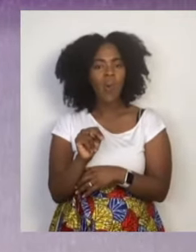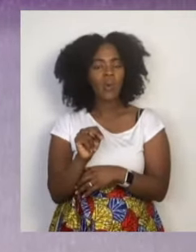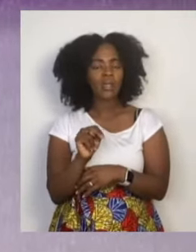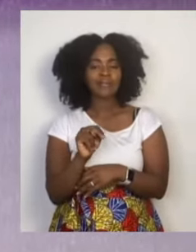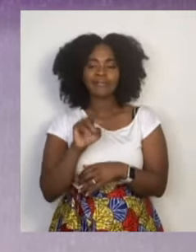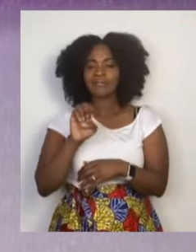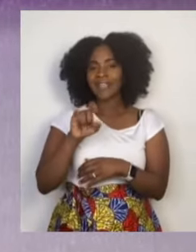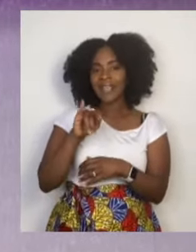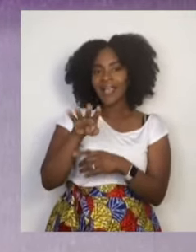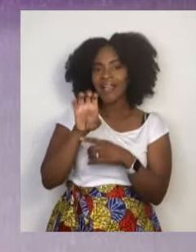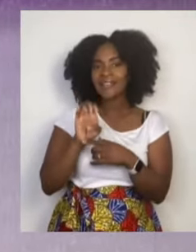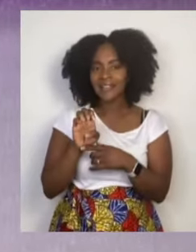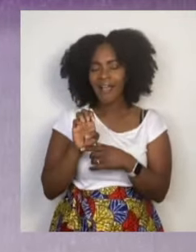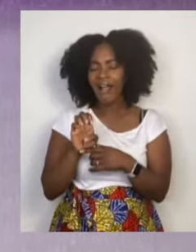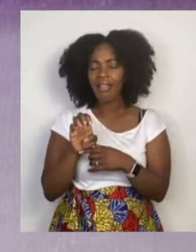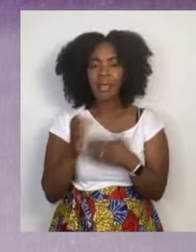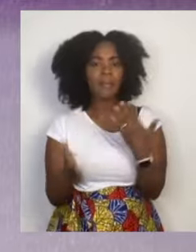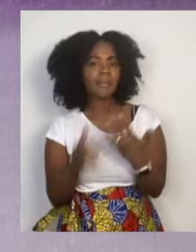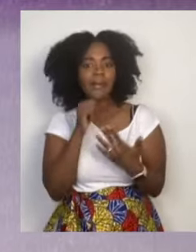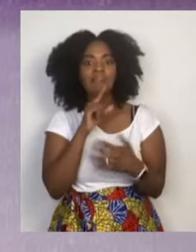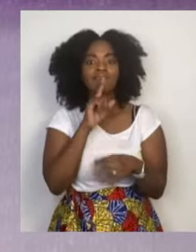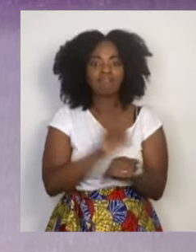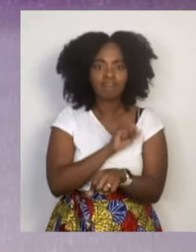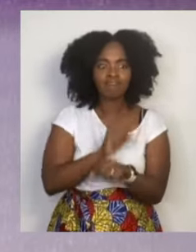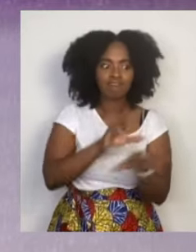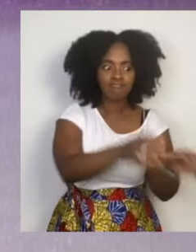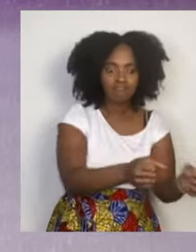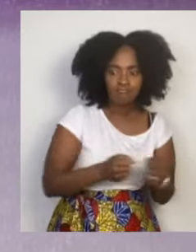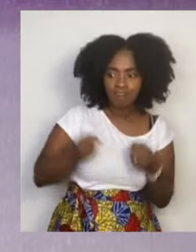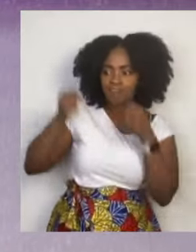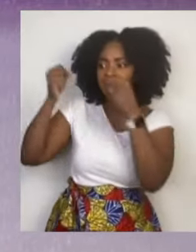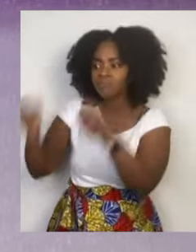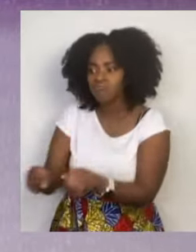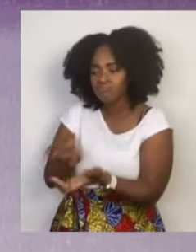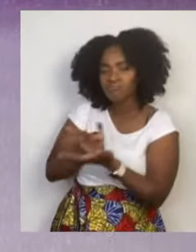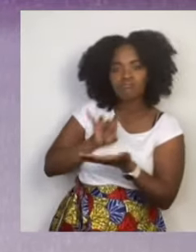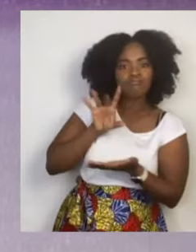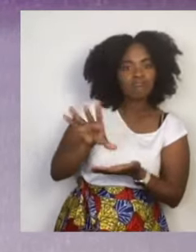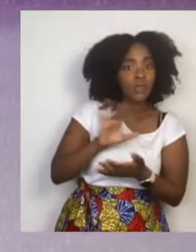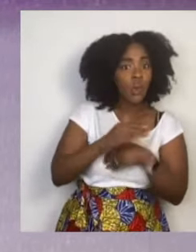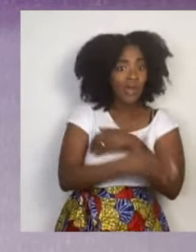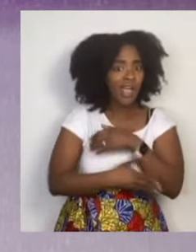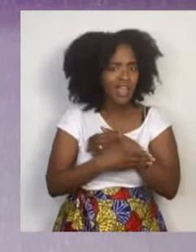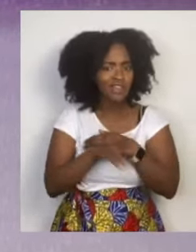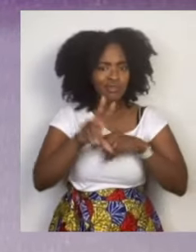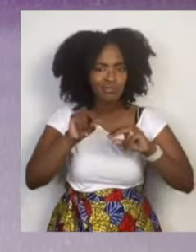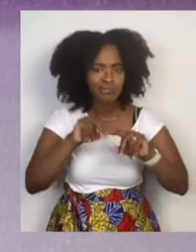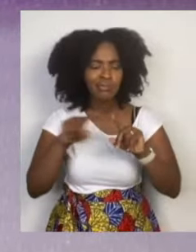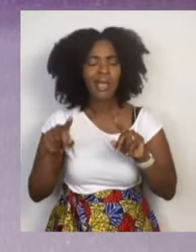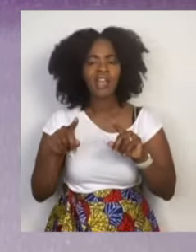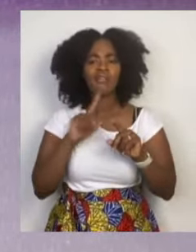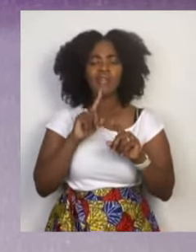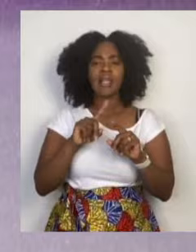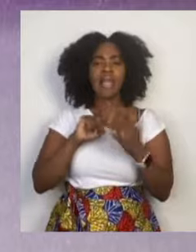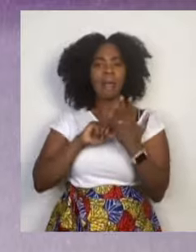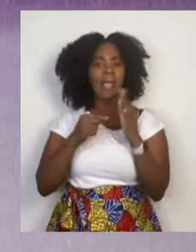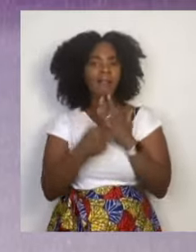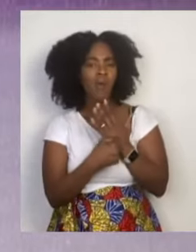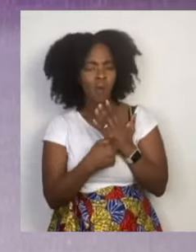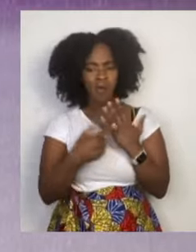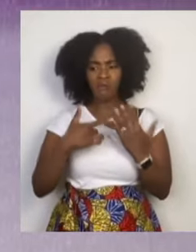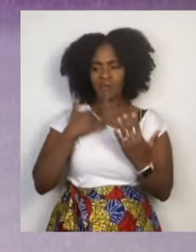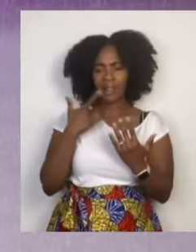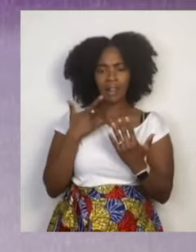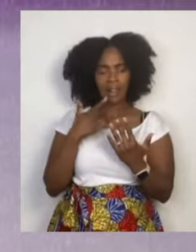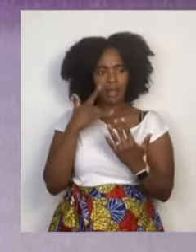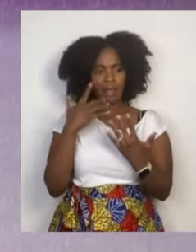not be a literal exile, but it may be a metaphorical exile, that there were people who didn't